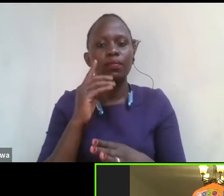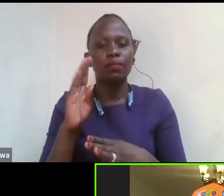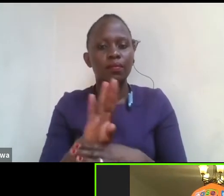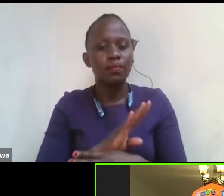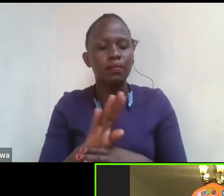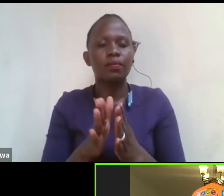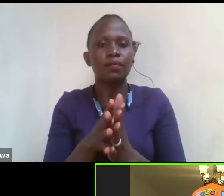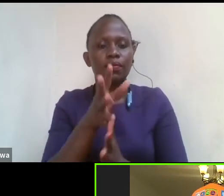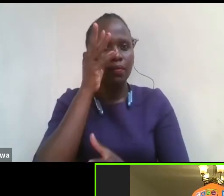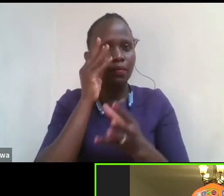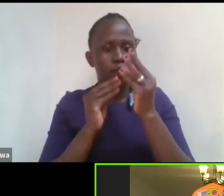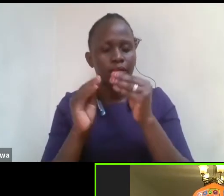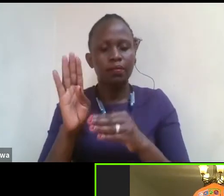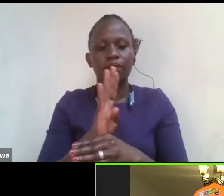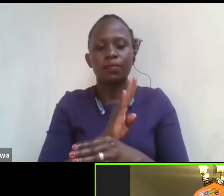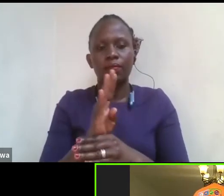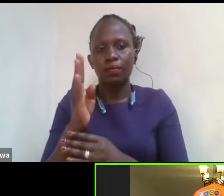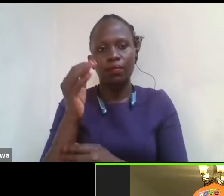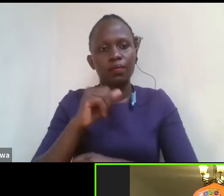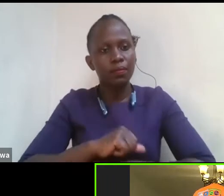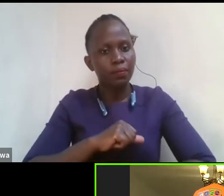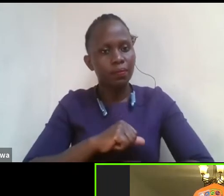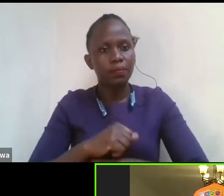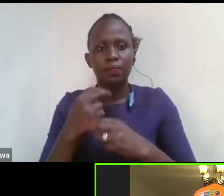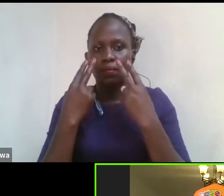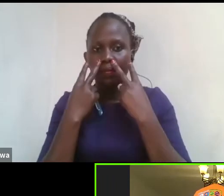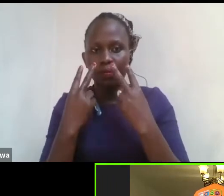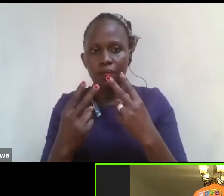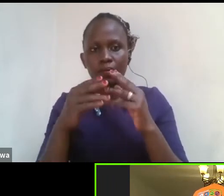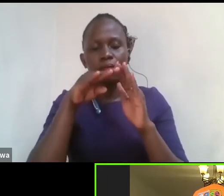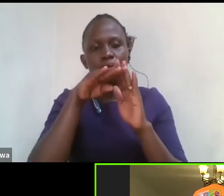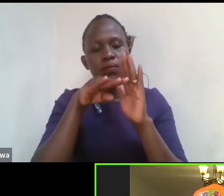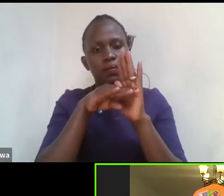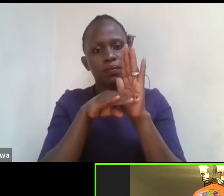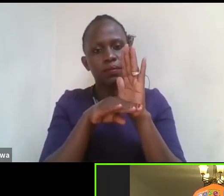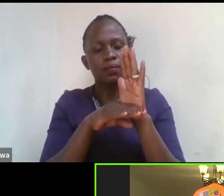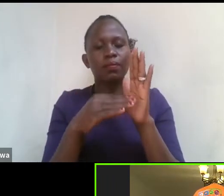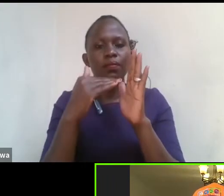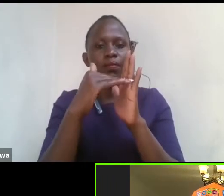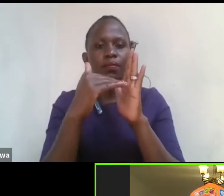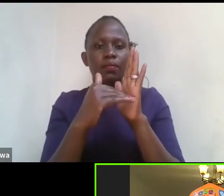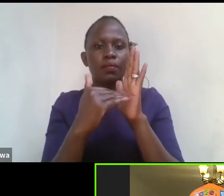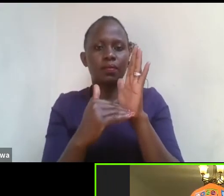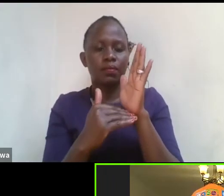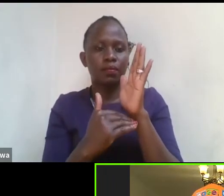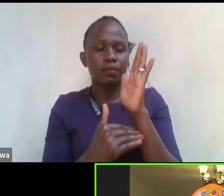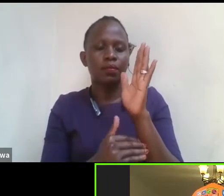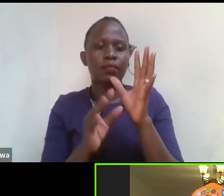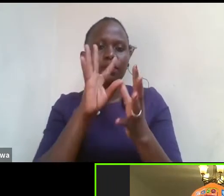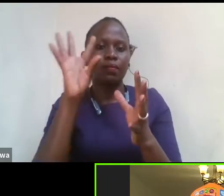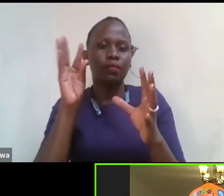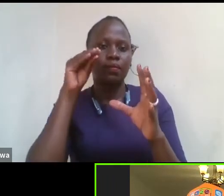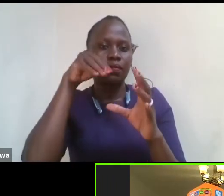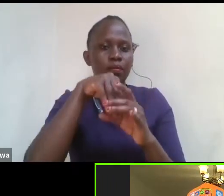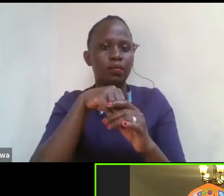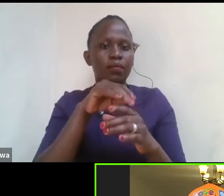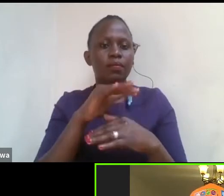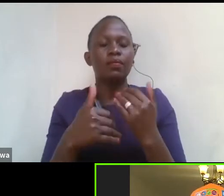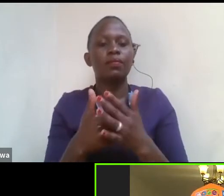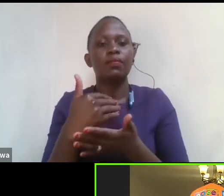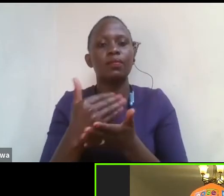School. So, as you can tell, the profiles of the panelists today, very interesting, covering all sectors. So if Gilbert, you've joined